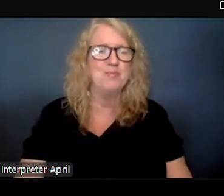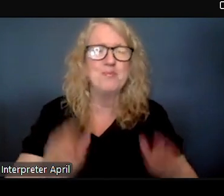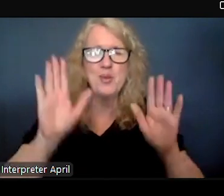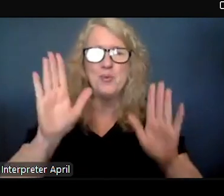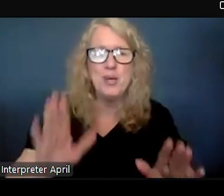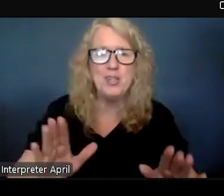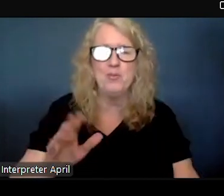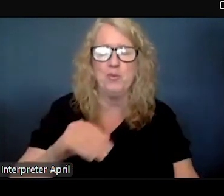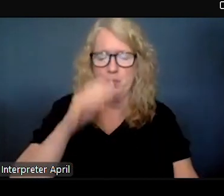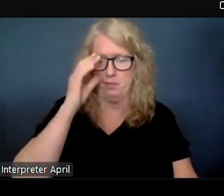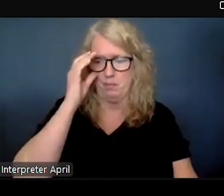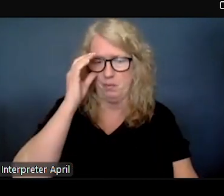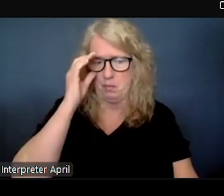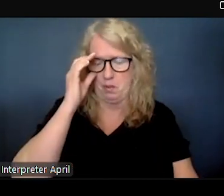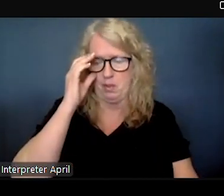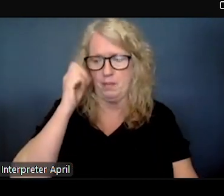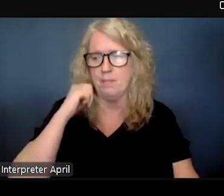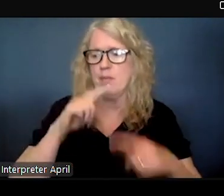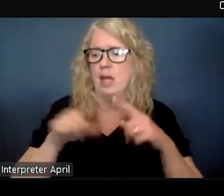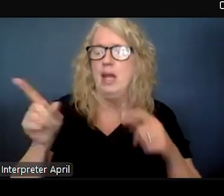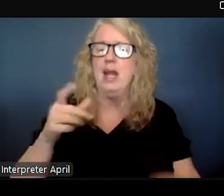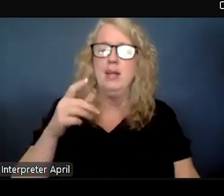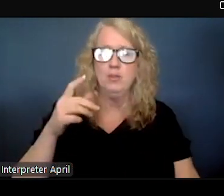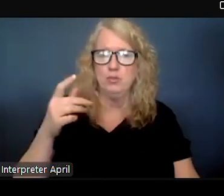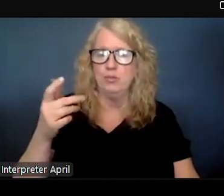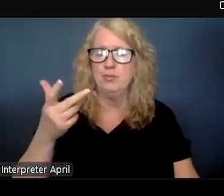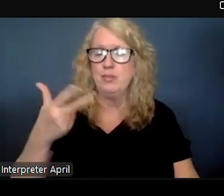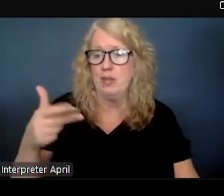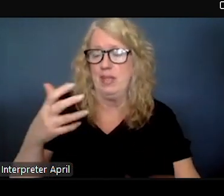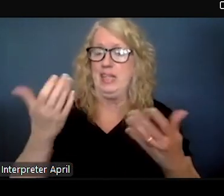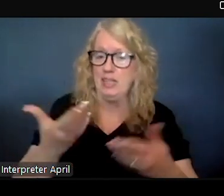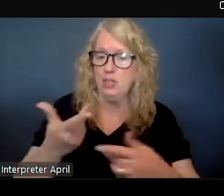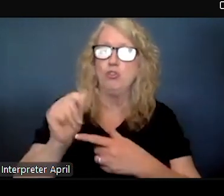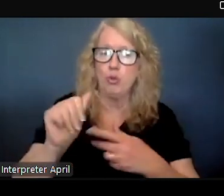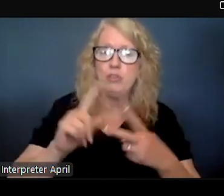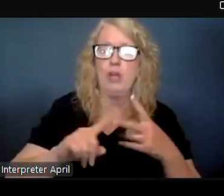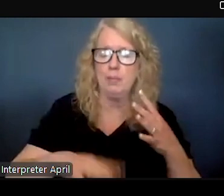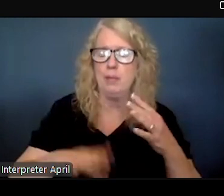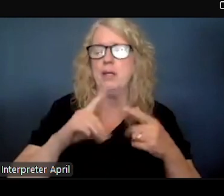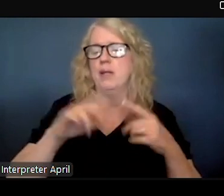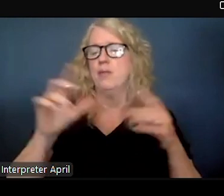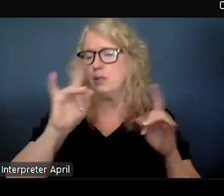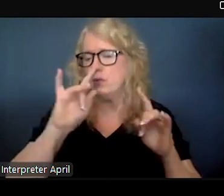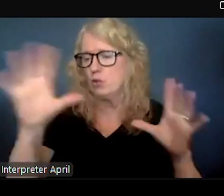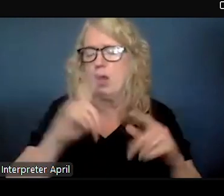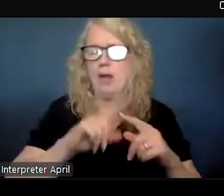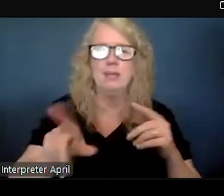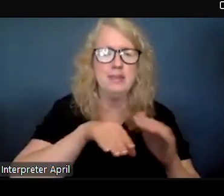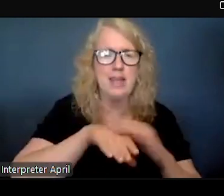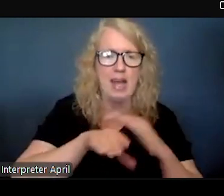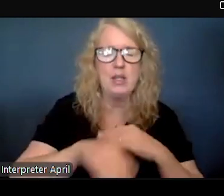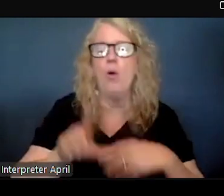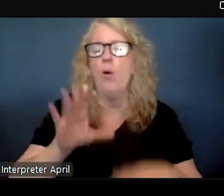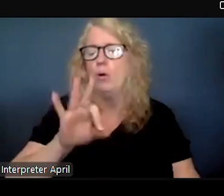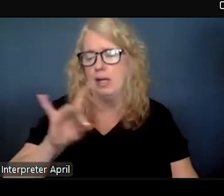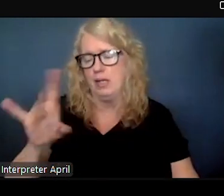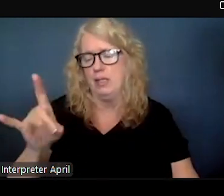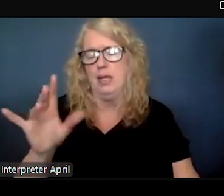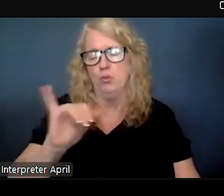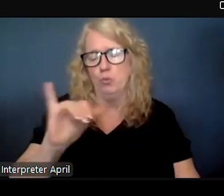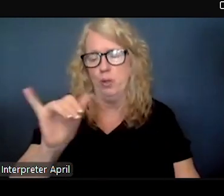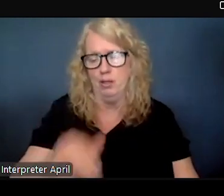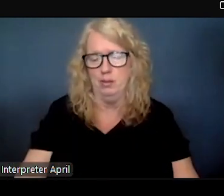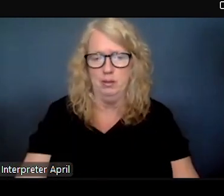Wonderful. In BHL in Georgia, we are dispatched through the Georgia Crisis and Access Line or 988 as